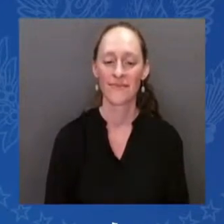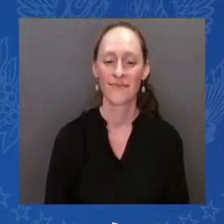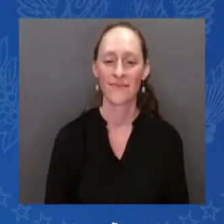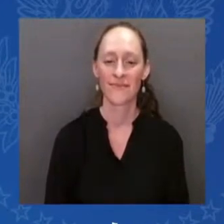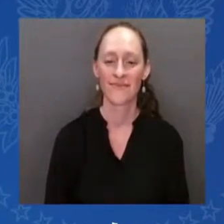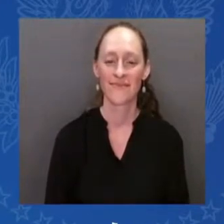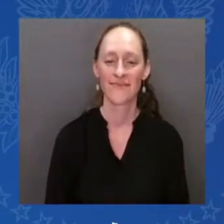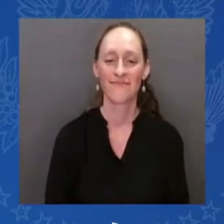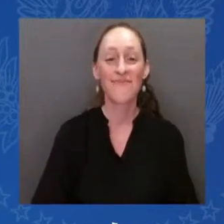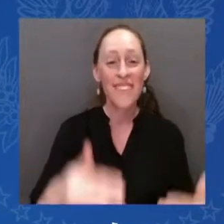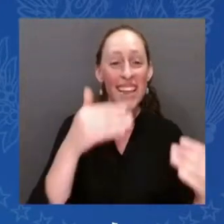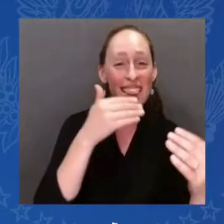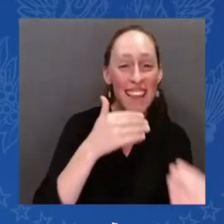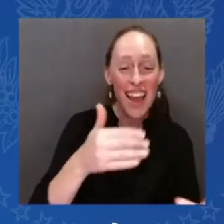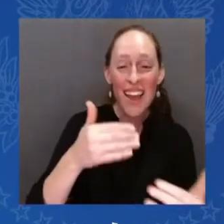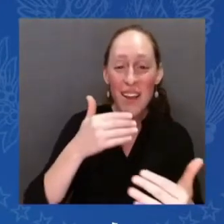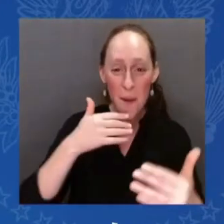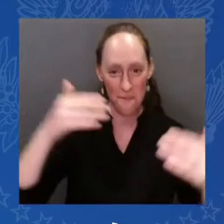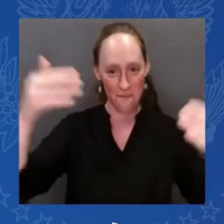To the White House.